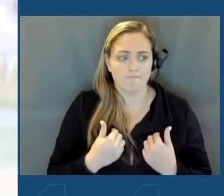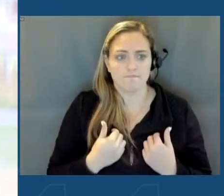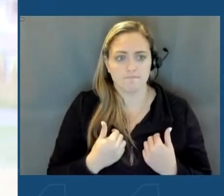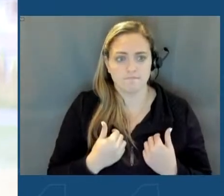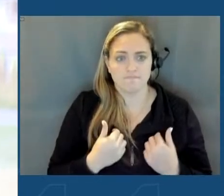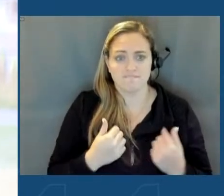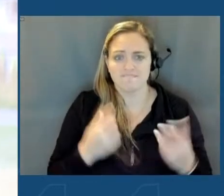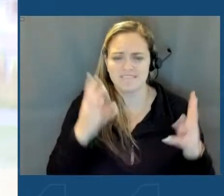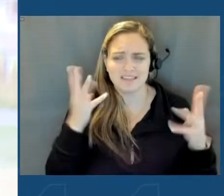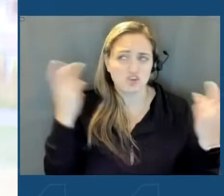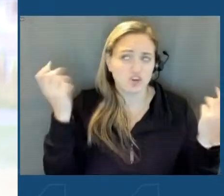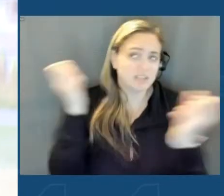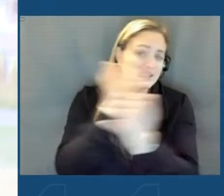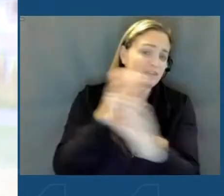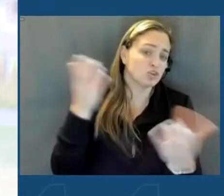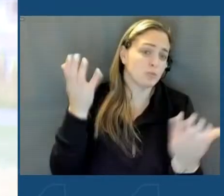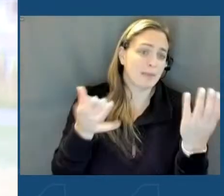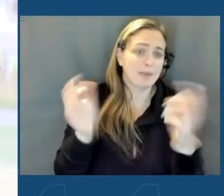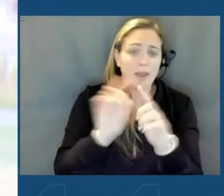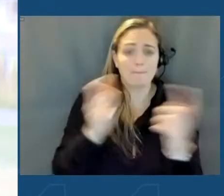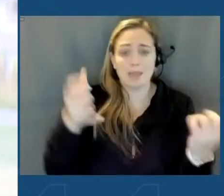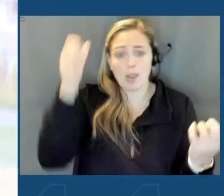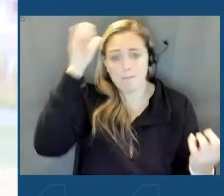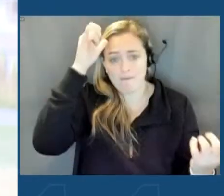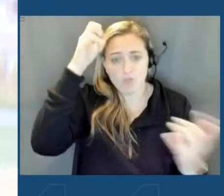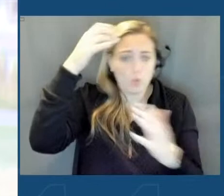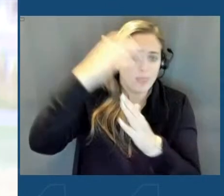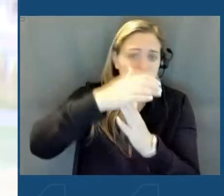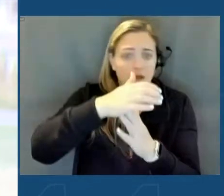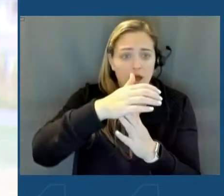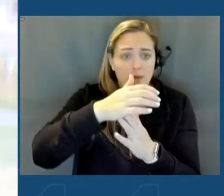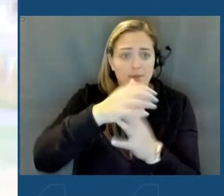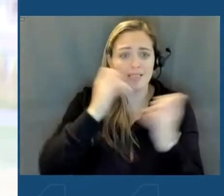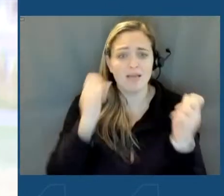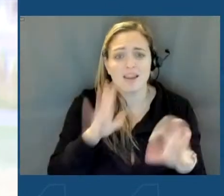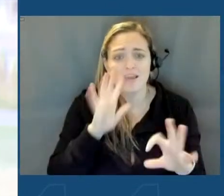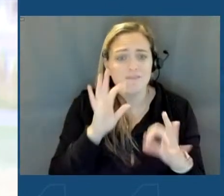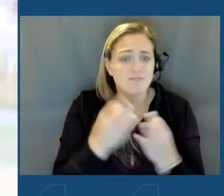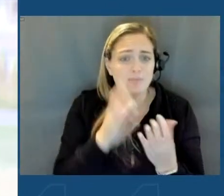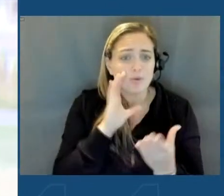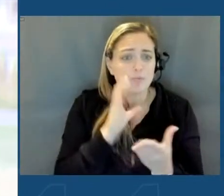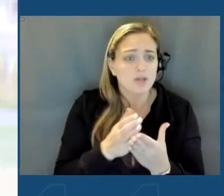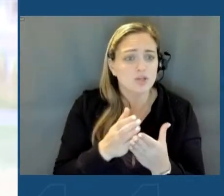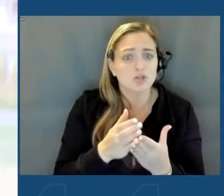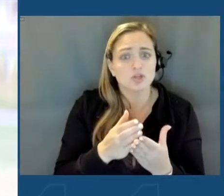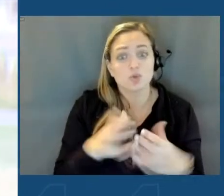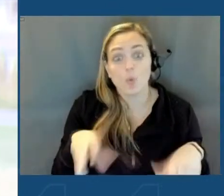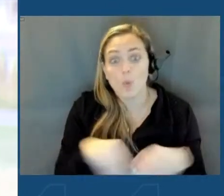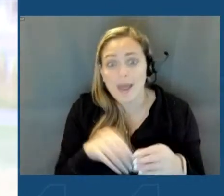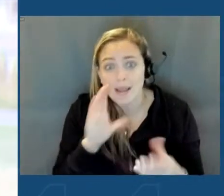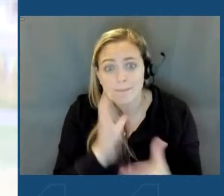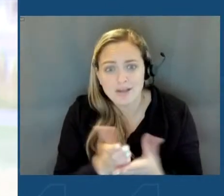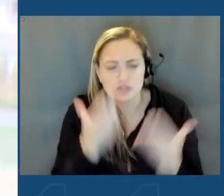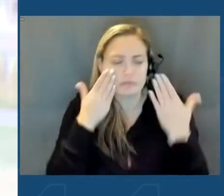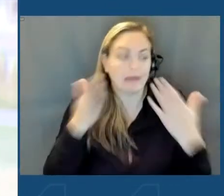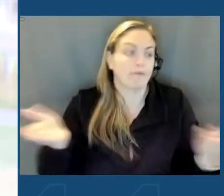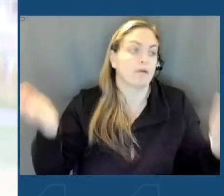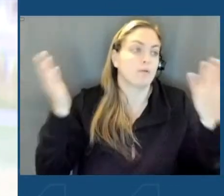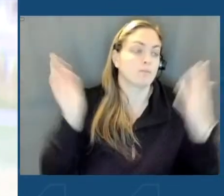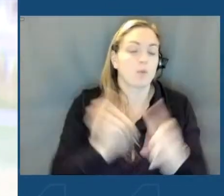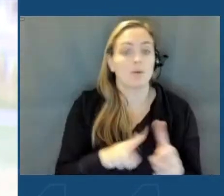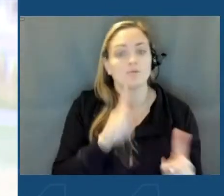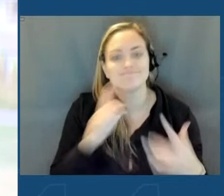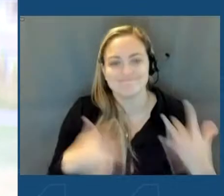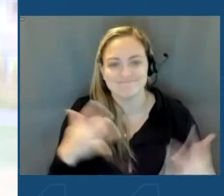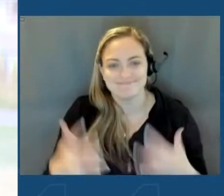crazy vision. Maybe you put a big buffalo at the top of it, and a lot of family photos will be taken there, maybe wedding pictures, I don't know. But we're really excited